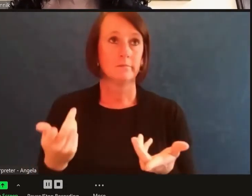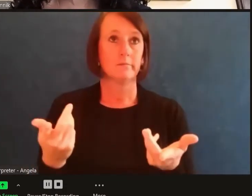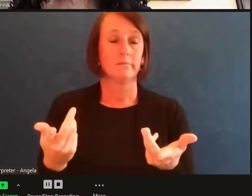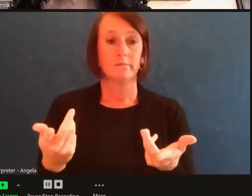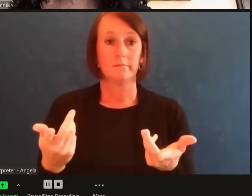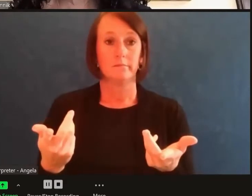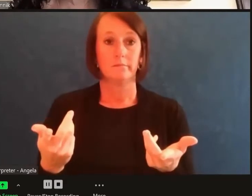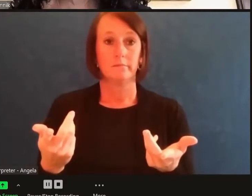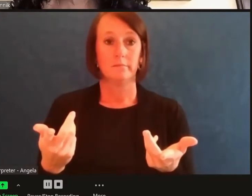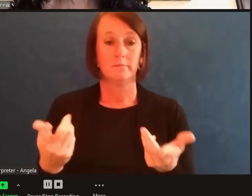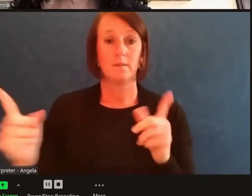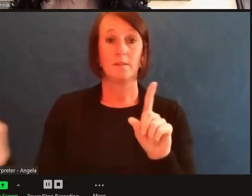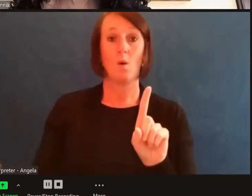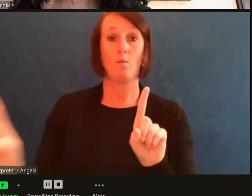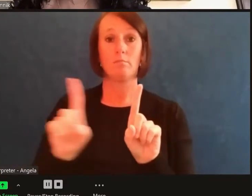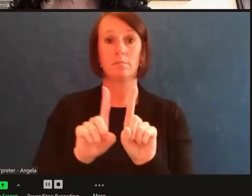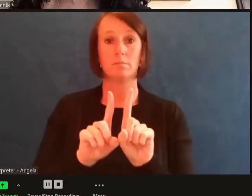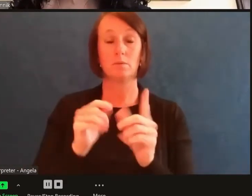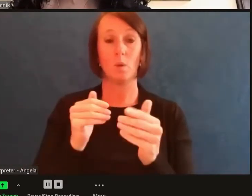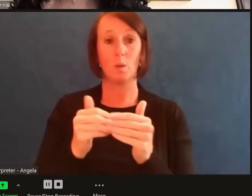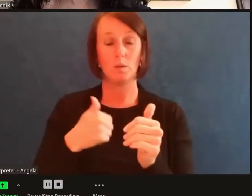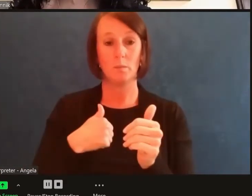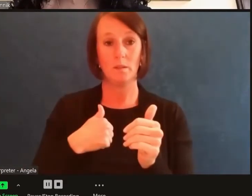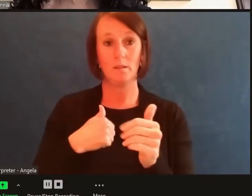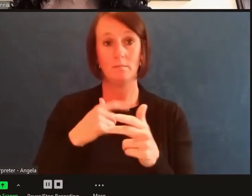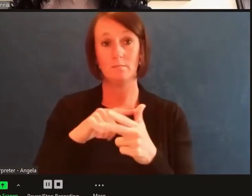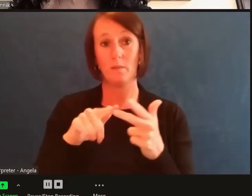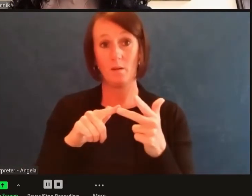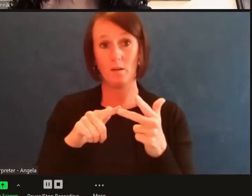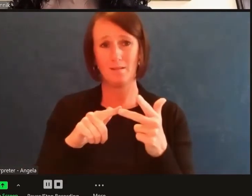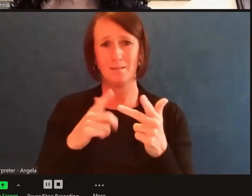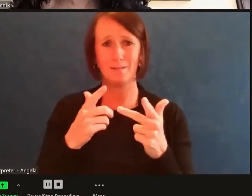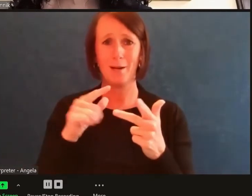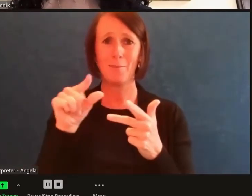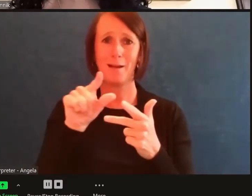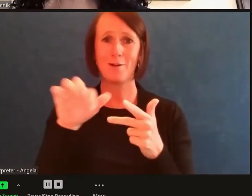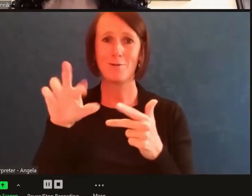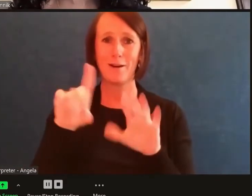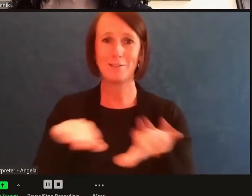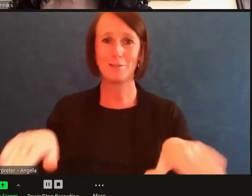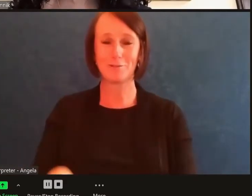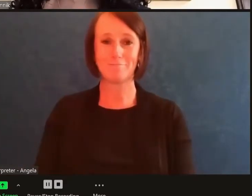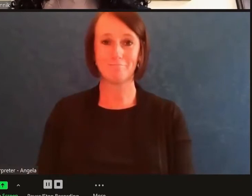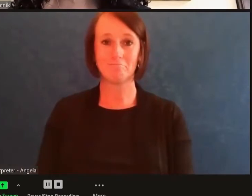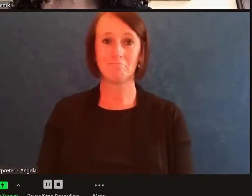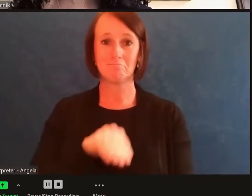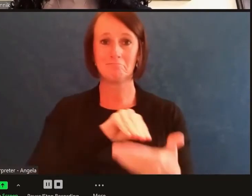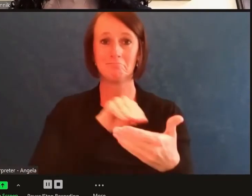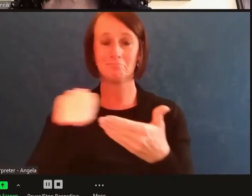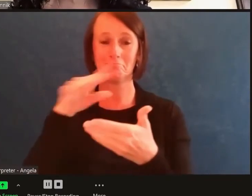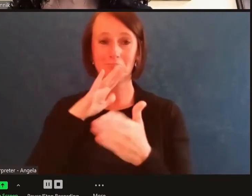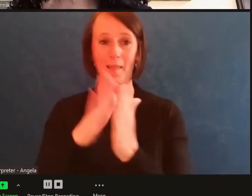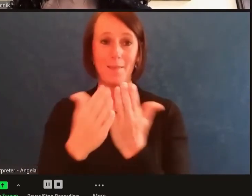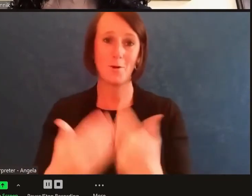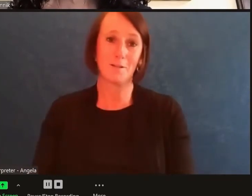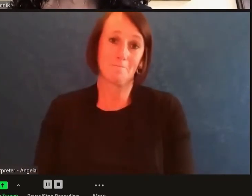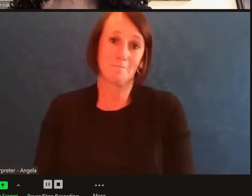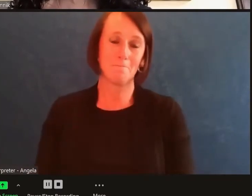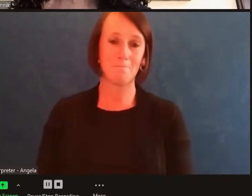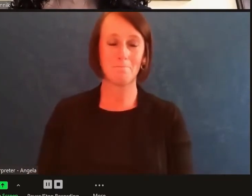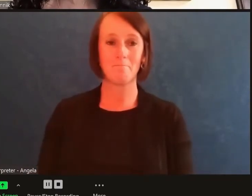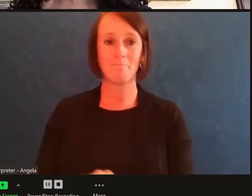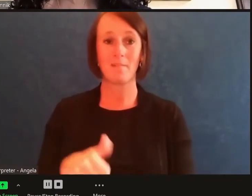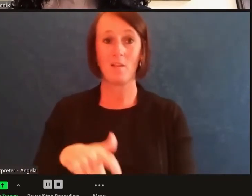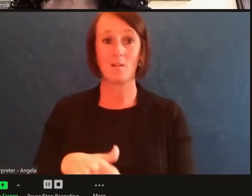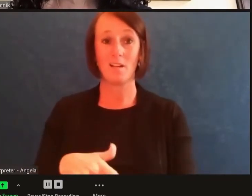Stand So Close to Me, Quinn, Reese, and Isaac, they're my grandchildren. I put their names in this book. Other times I've had up